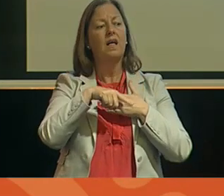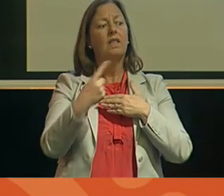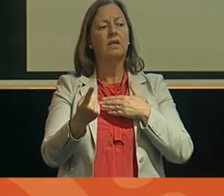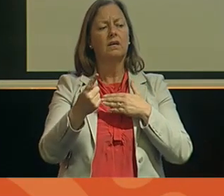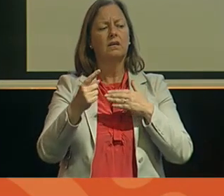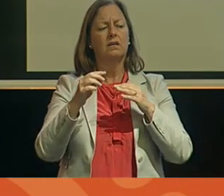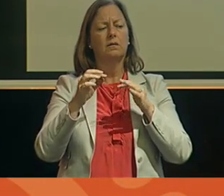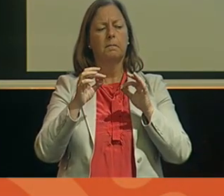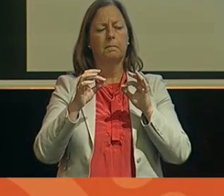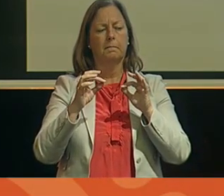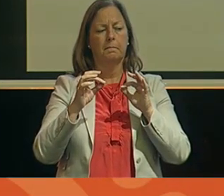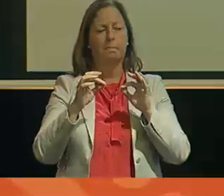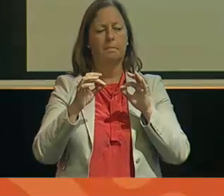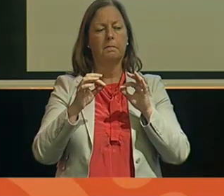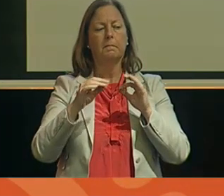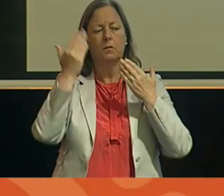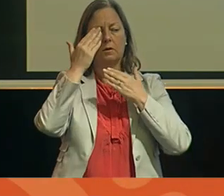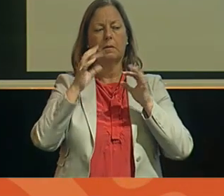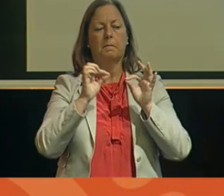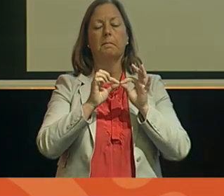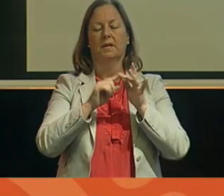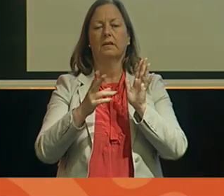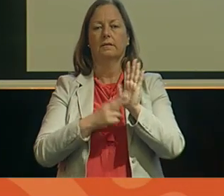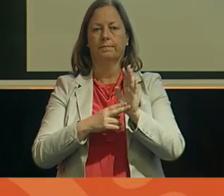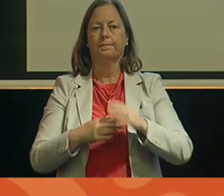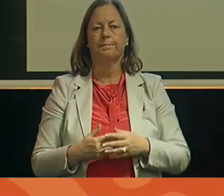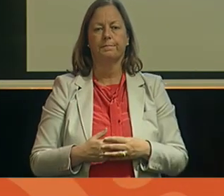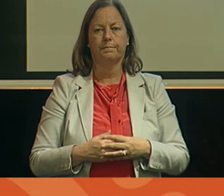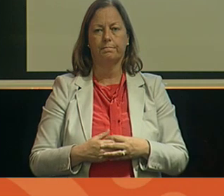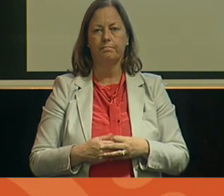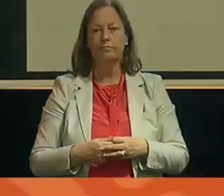person. Muslim person. So